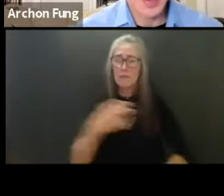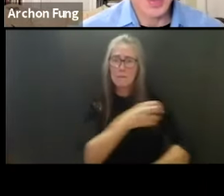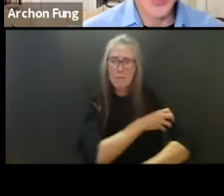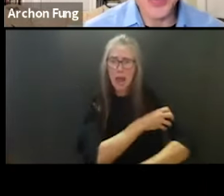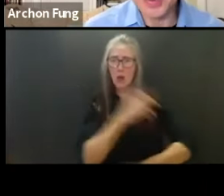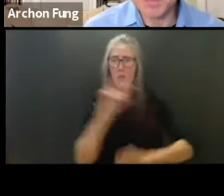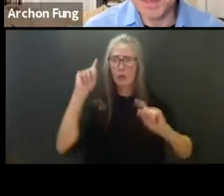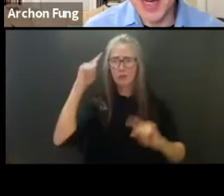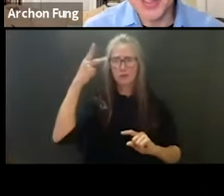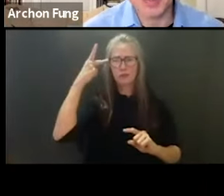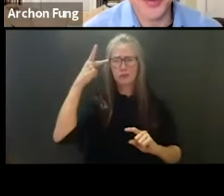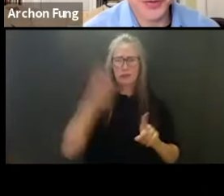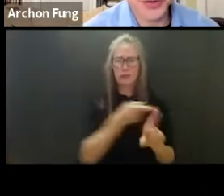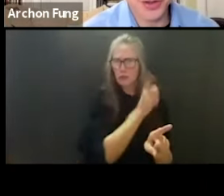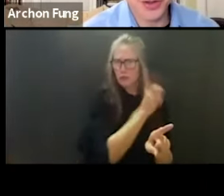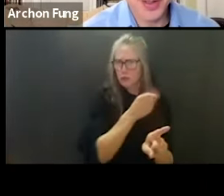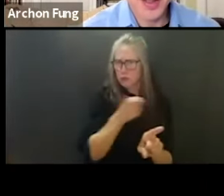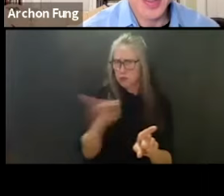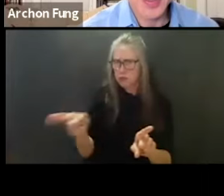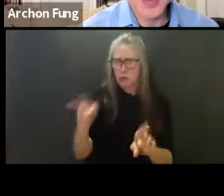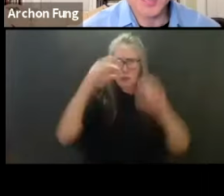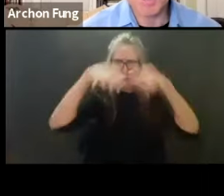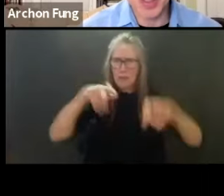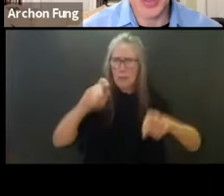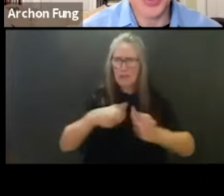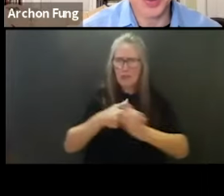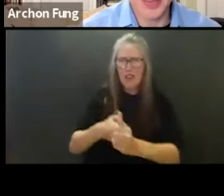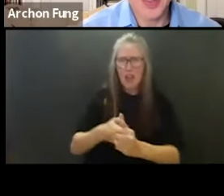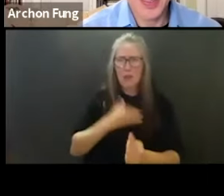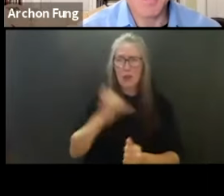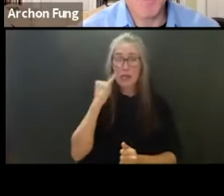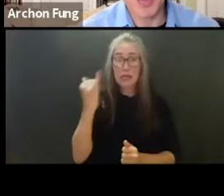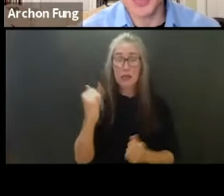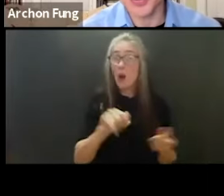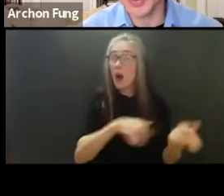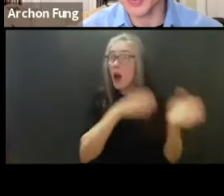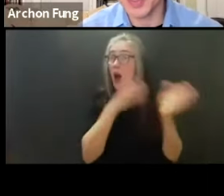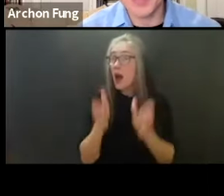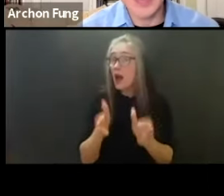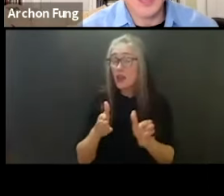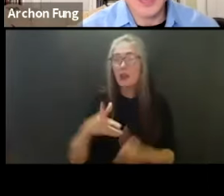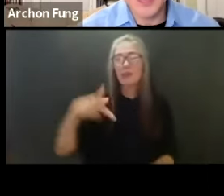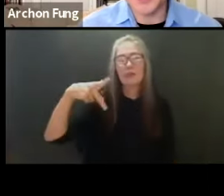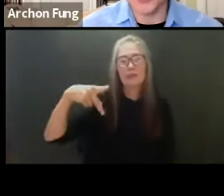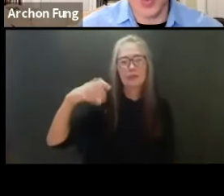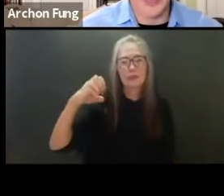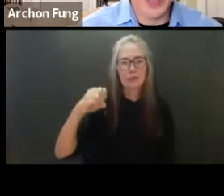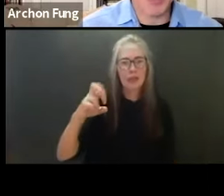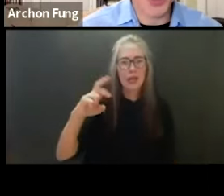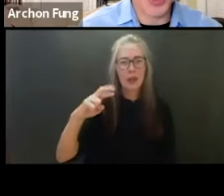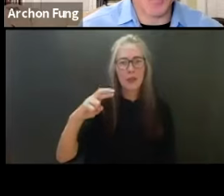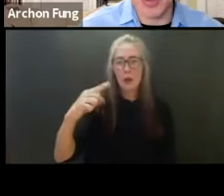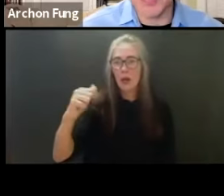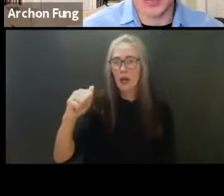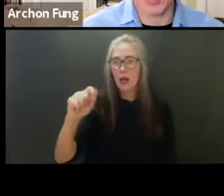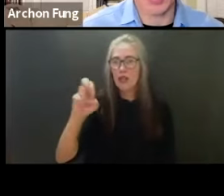Another possible future is purgatory. And by purgatory, what I mean is that this wide